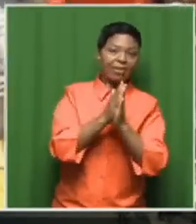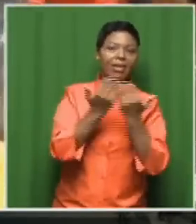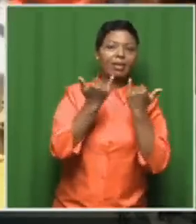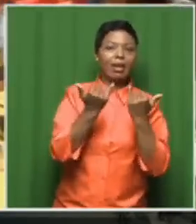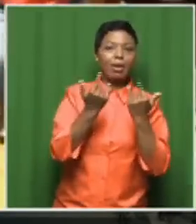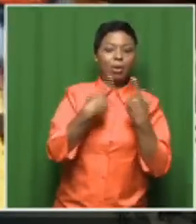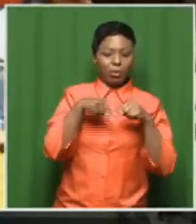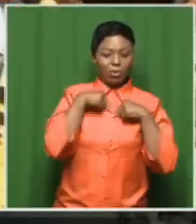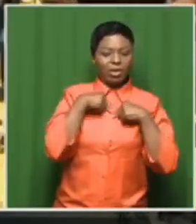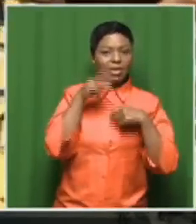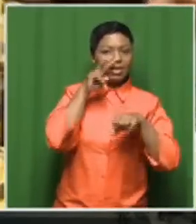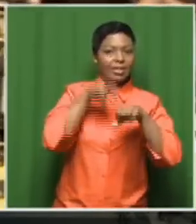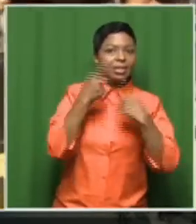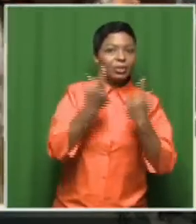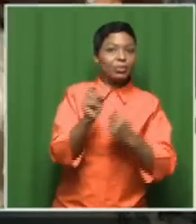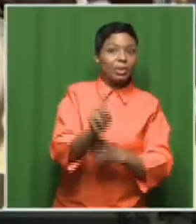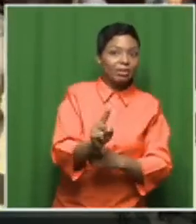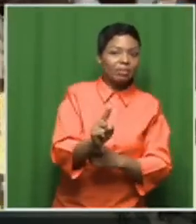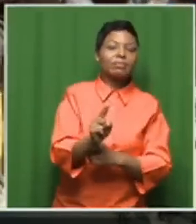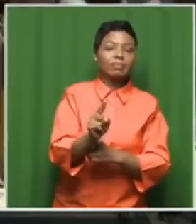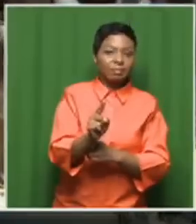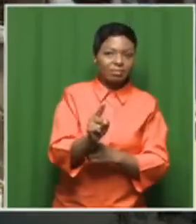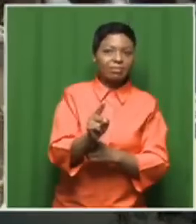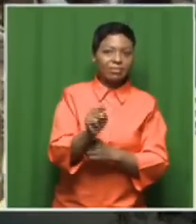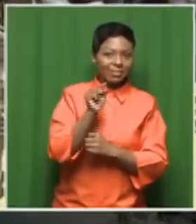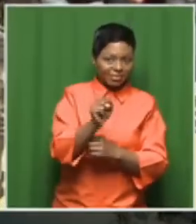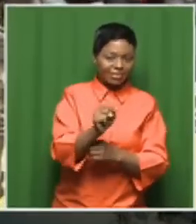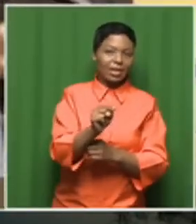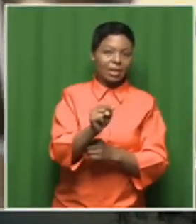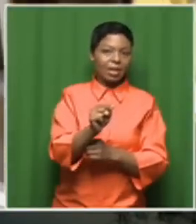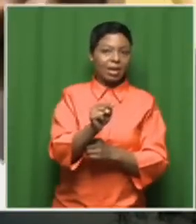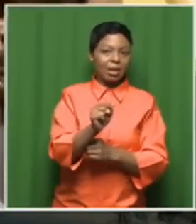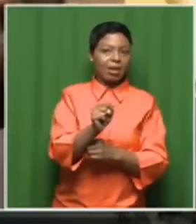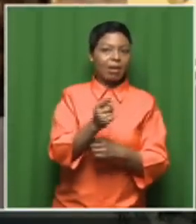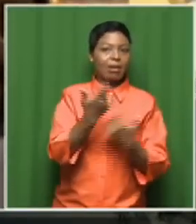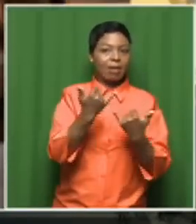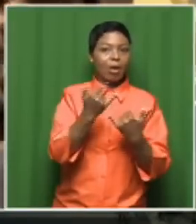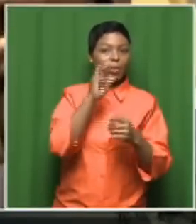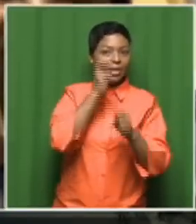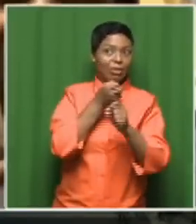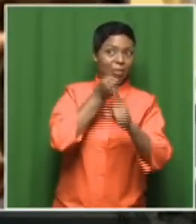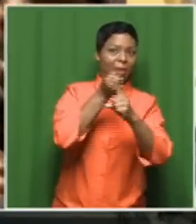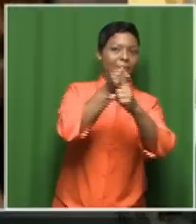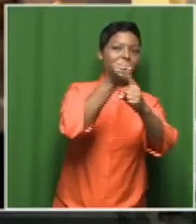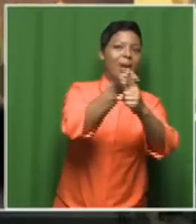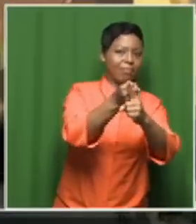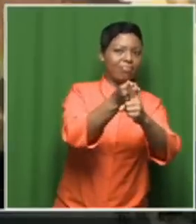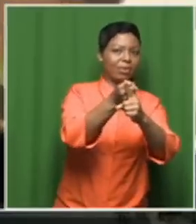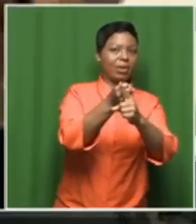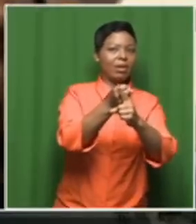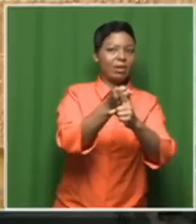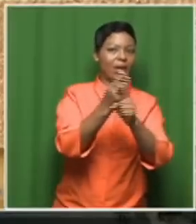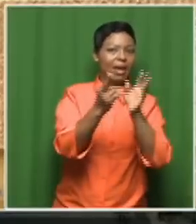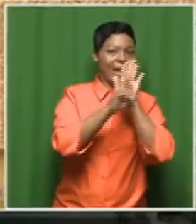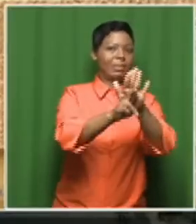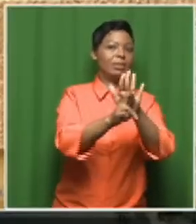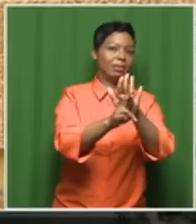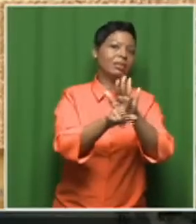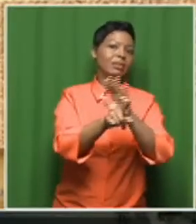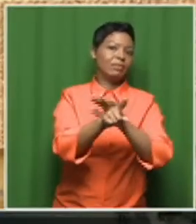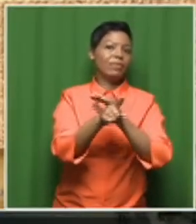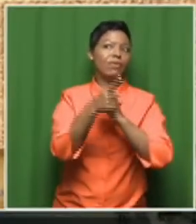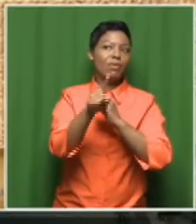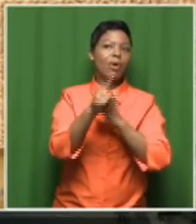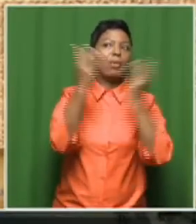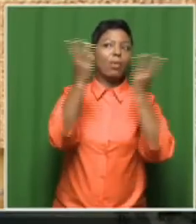we actually do need the force, democratic force, of the majority of people in this world who happen to